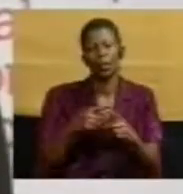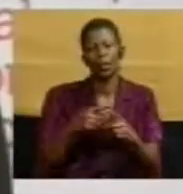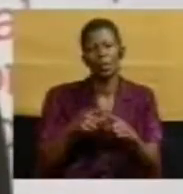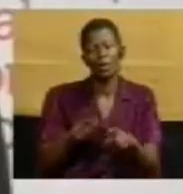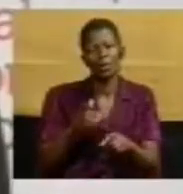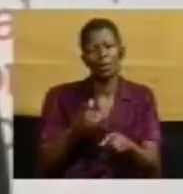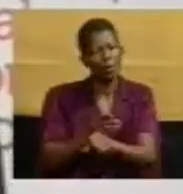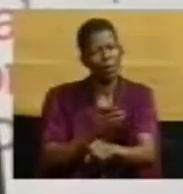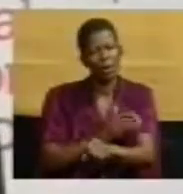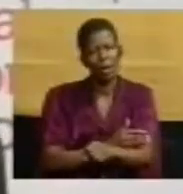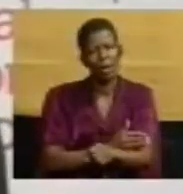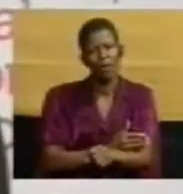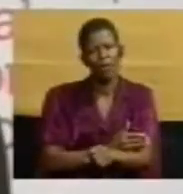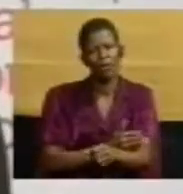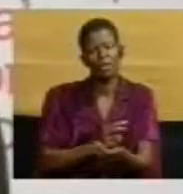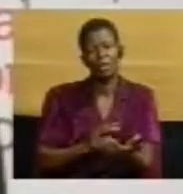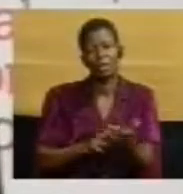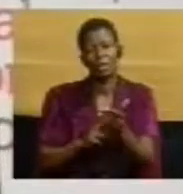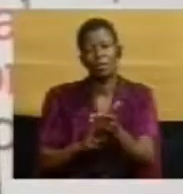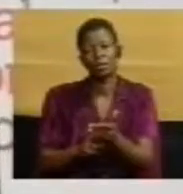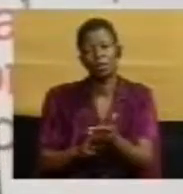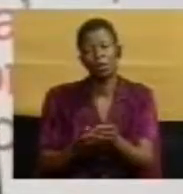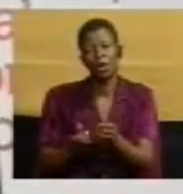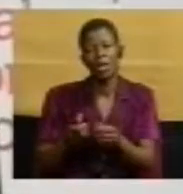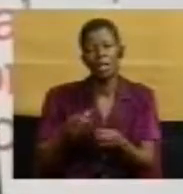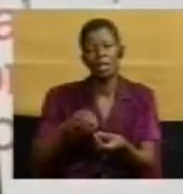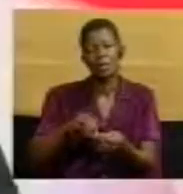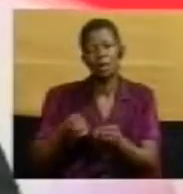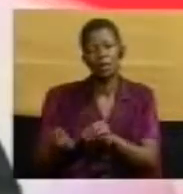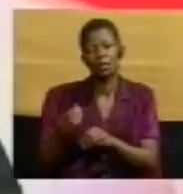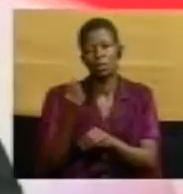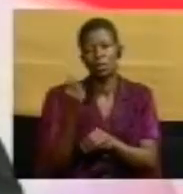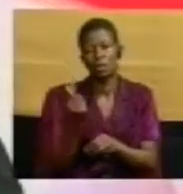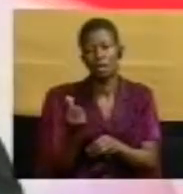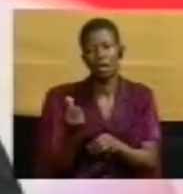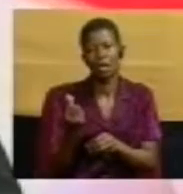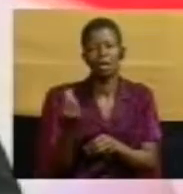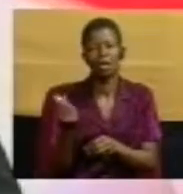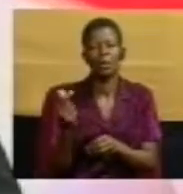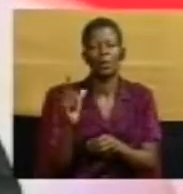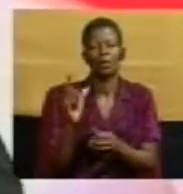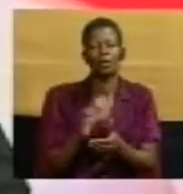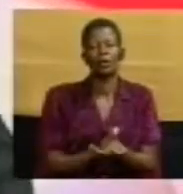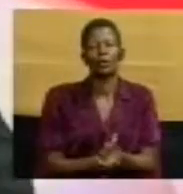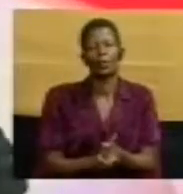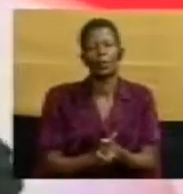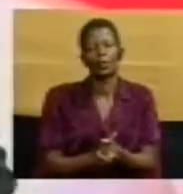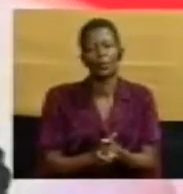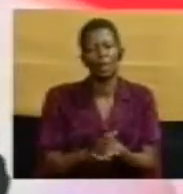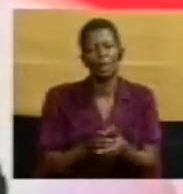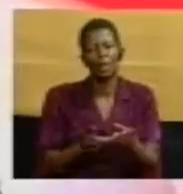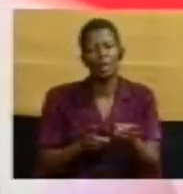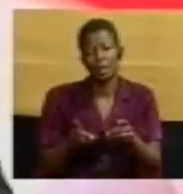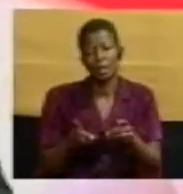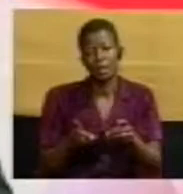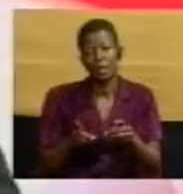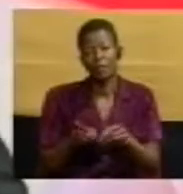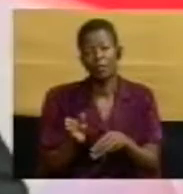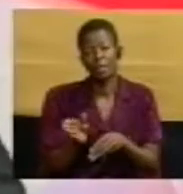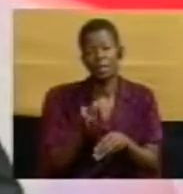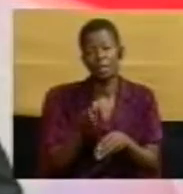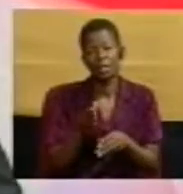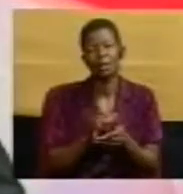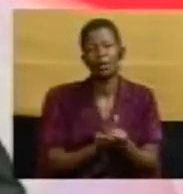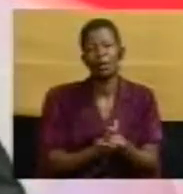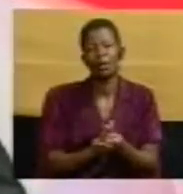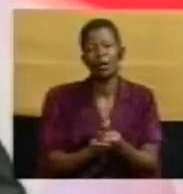where government can still achieve its objectives but at lower cost. And Director of Debt and Aid Management in the Ministry of